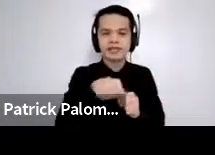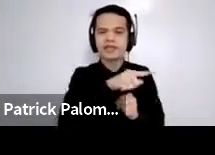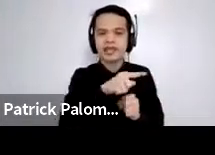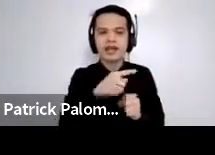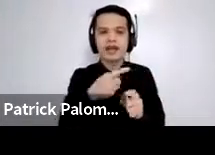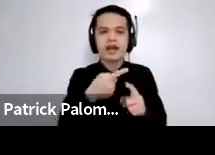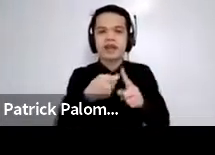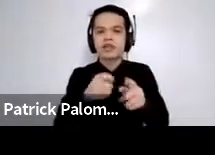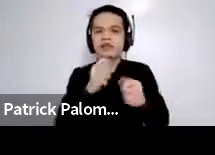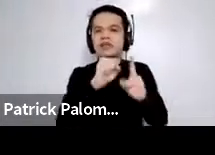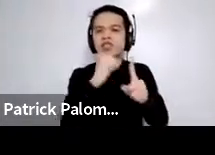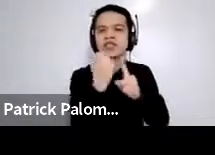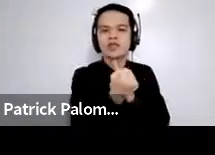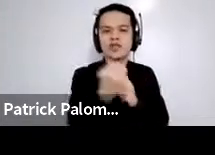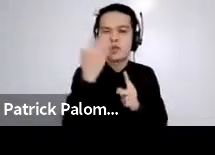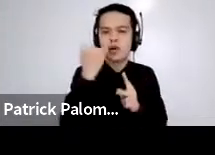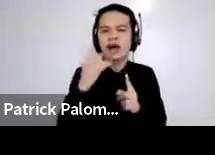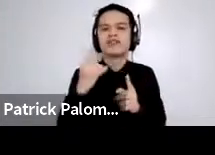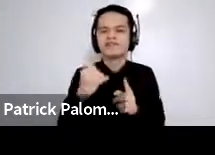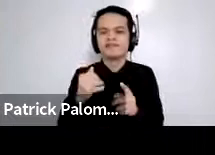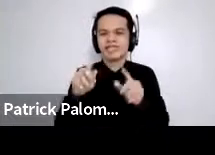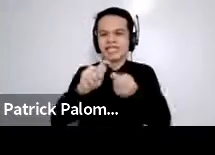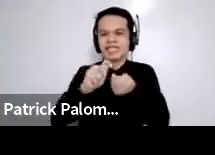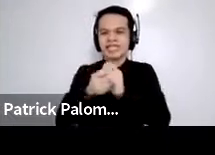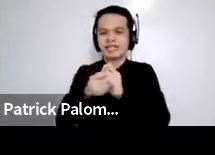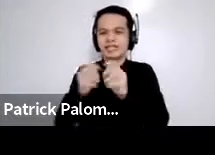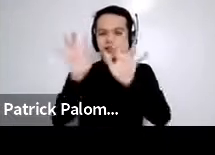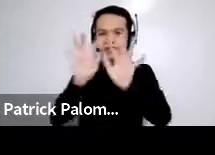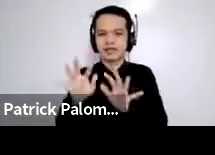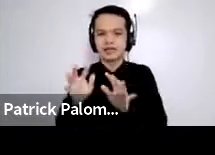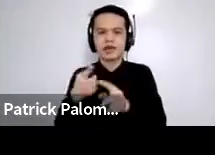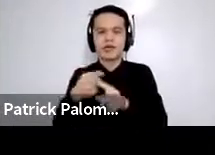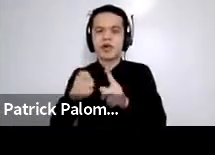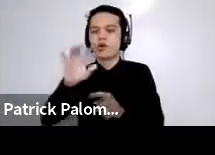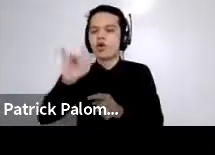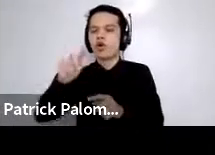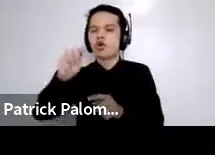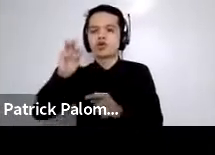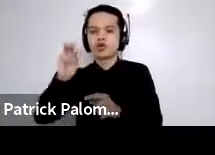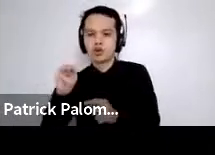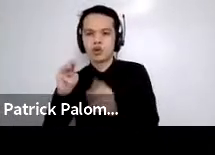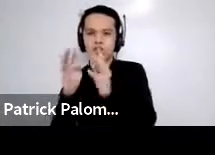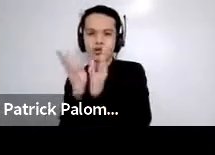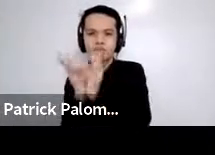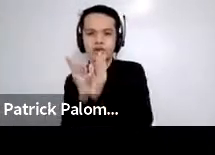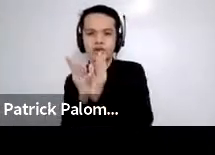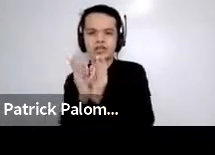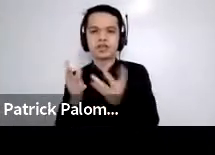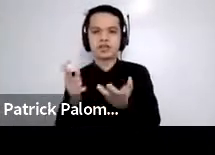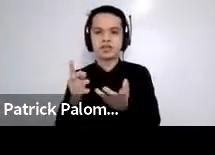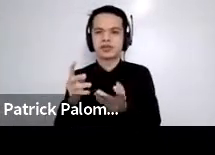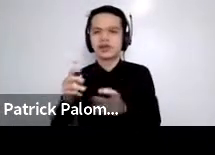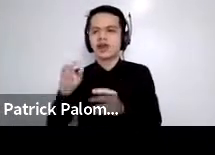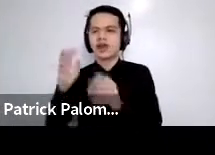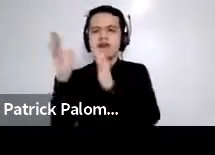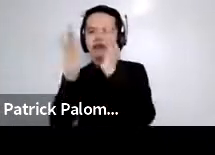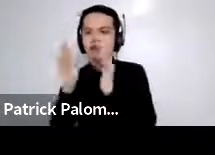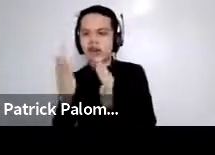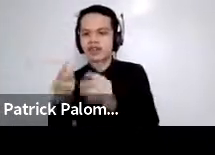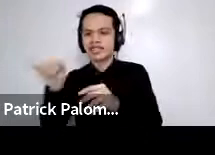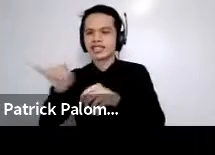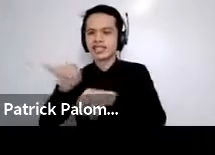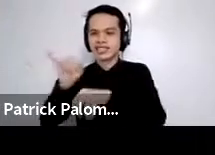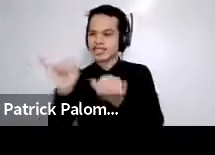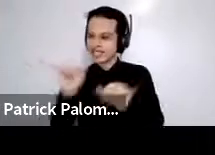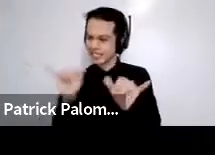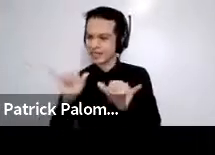change, such as those in the coastal communities, landslide areas and degraded forest land, and small islands. As most of them are also affected